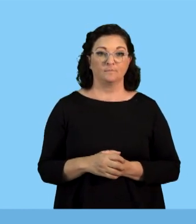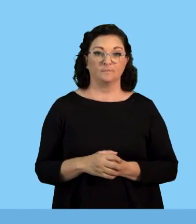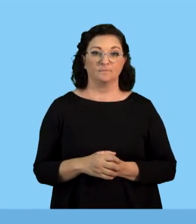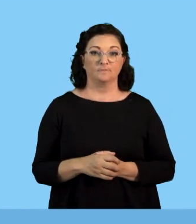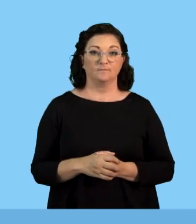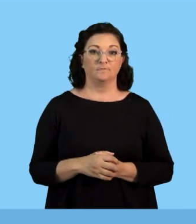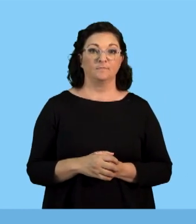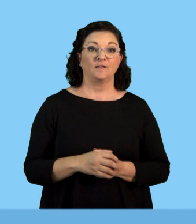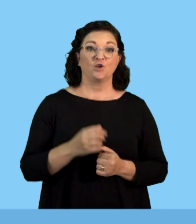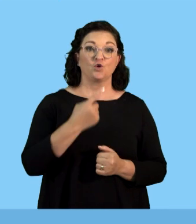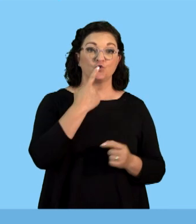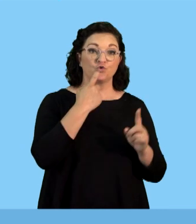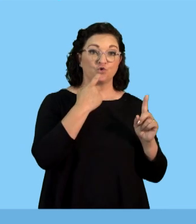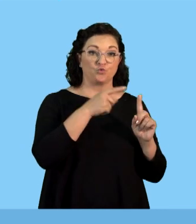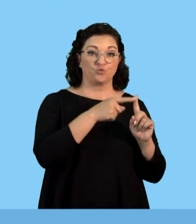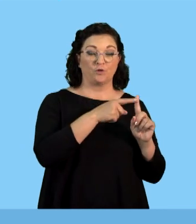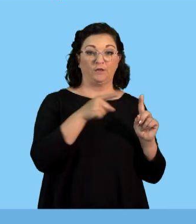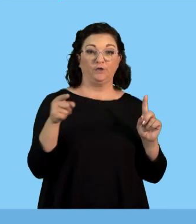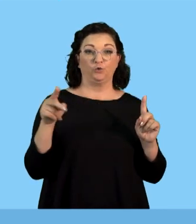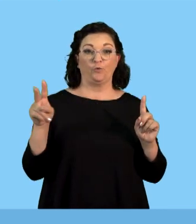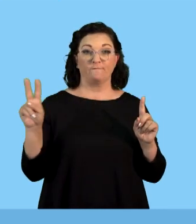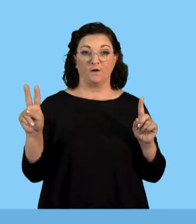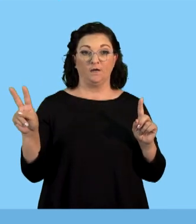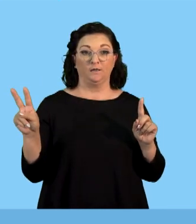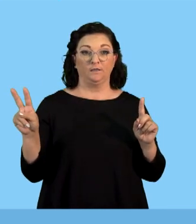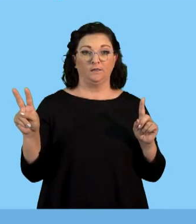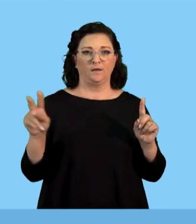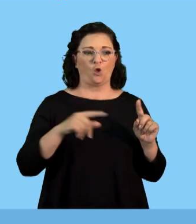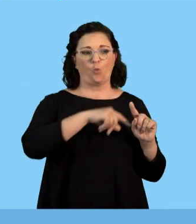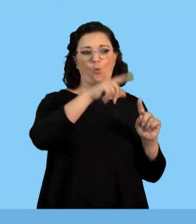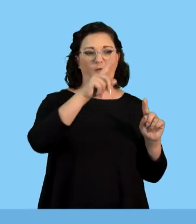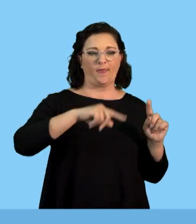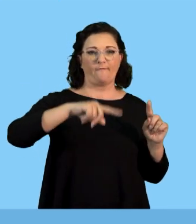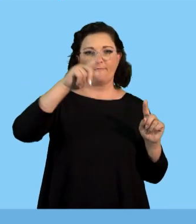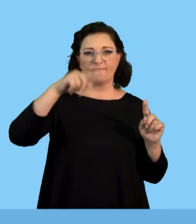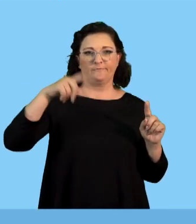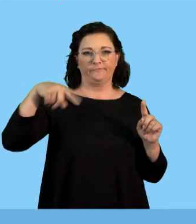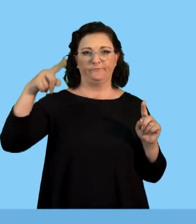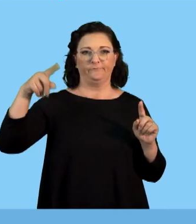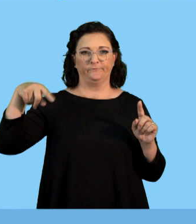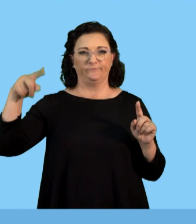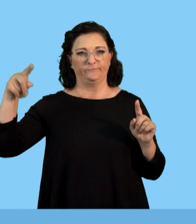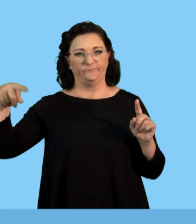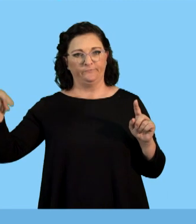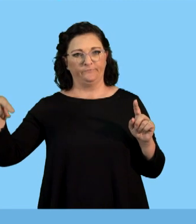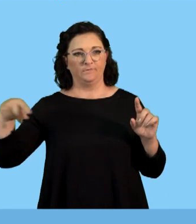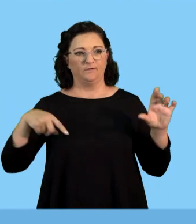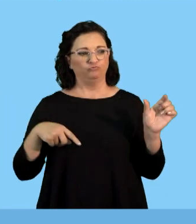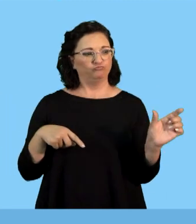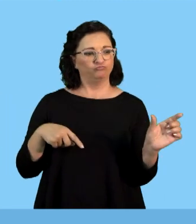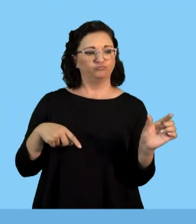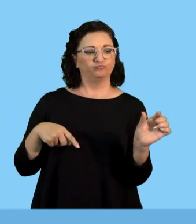And you know that as you're moving from red to violet, there's something happening to the wavelength. The wavelength